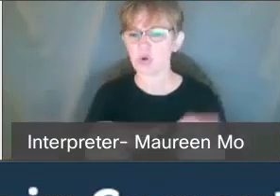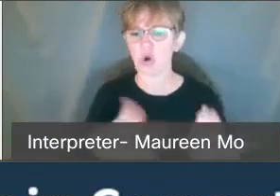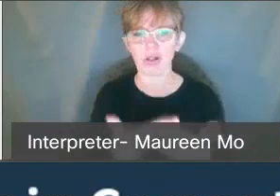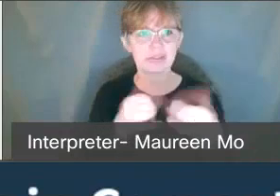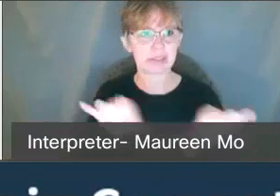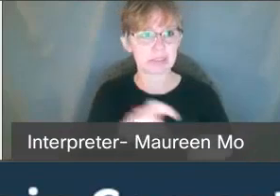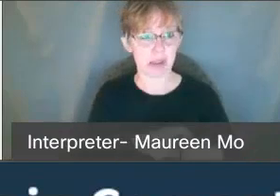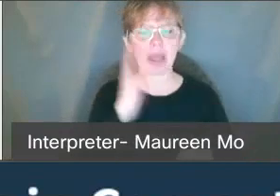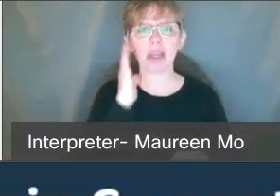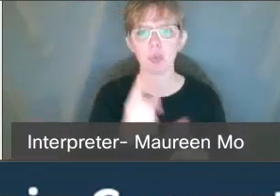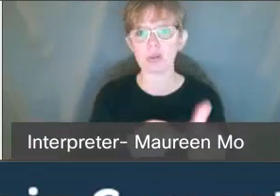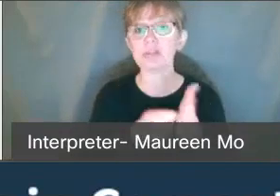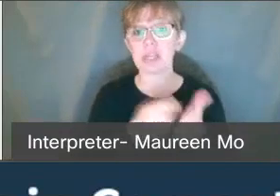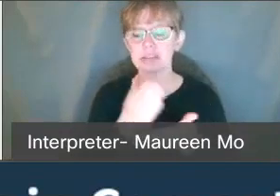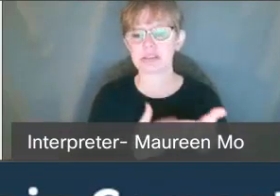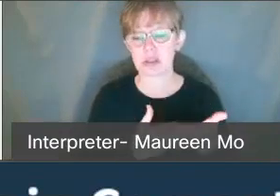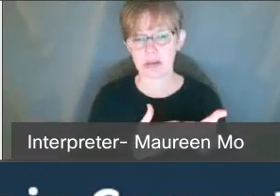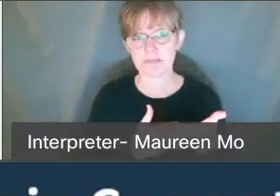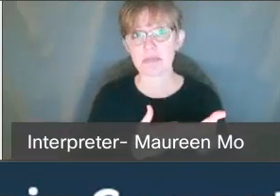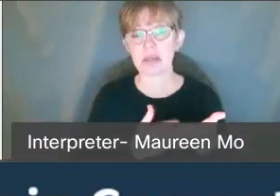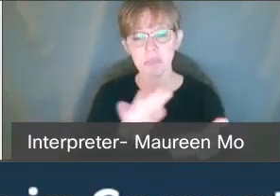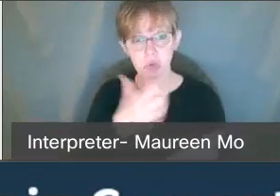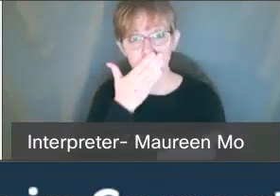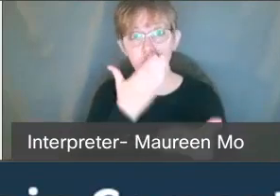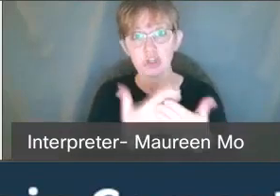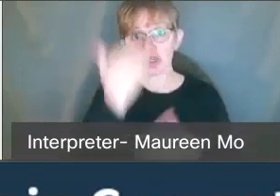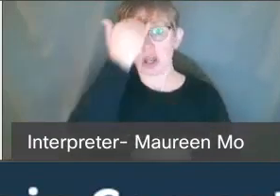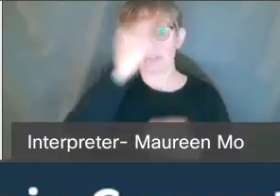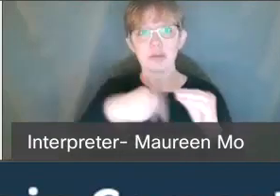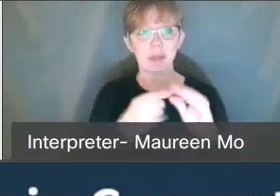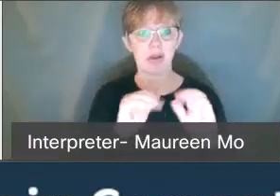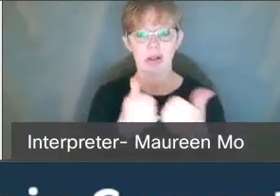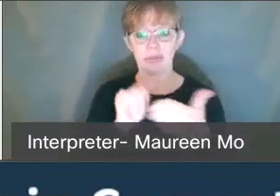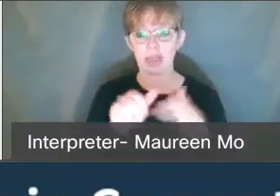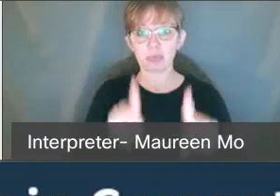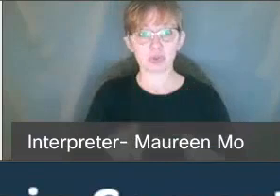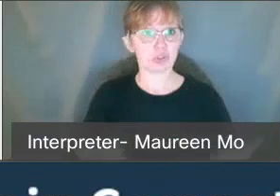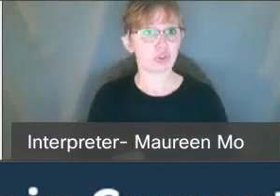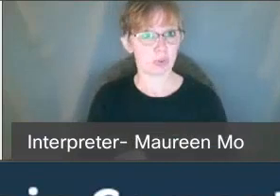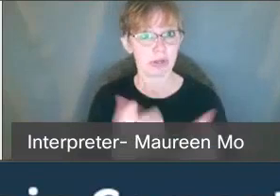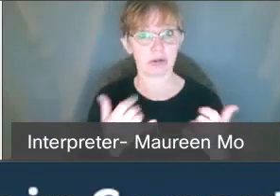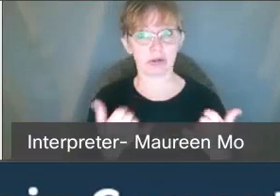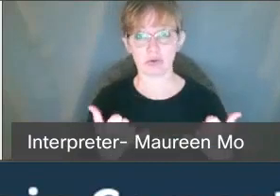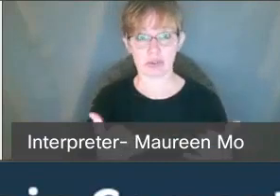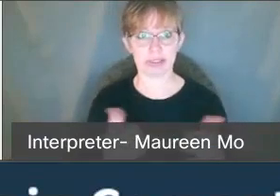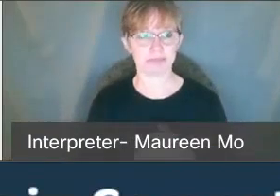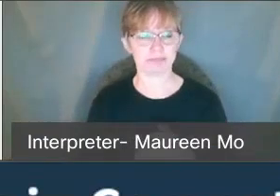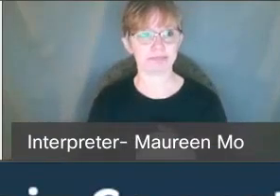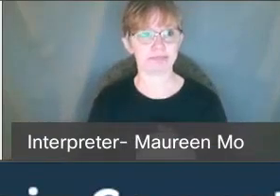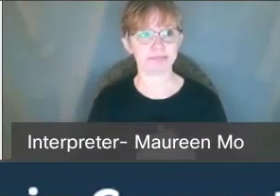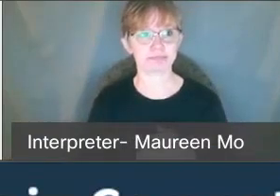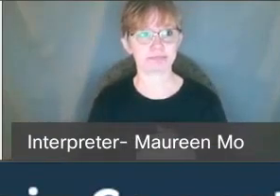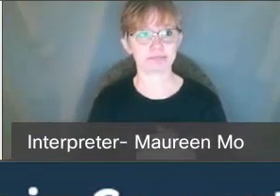that's going to take some pretty good knowledge about how this person is doing here and now.